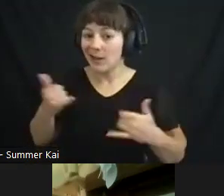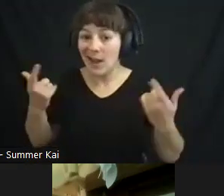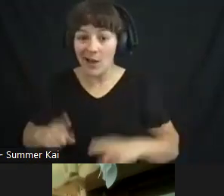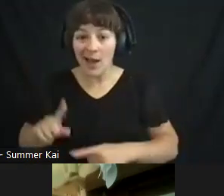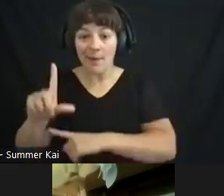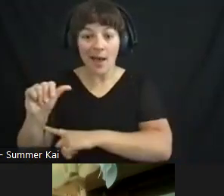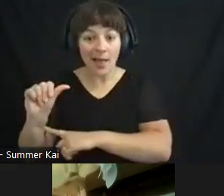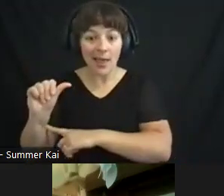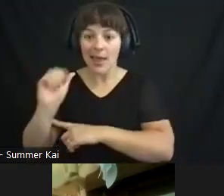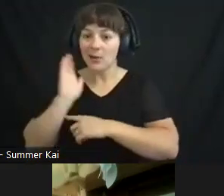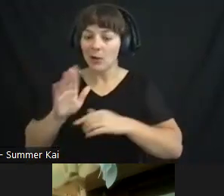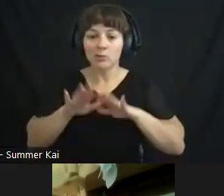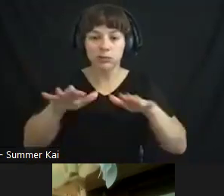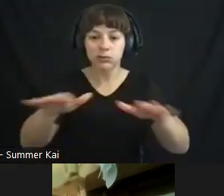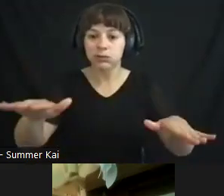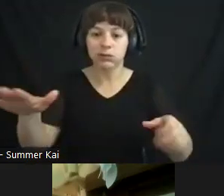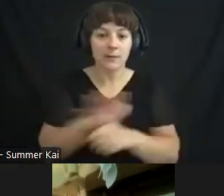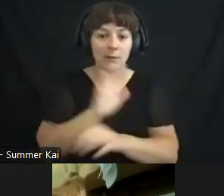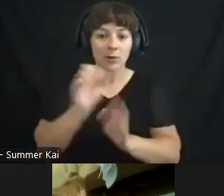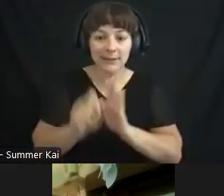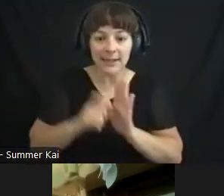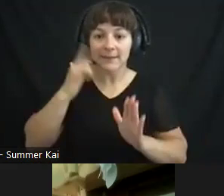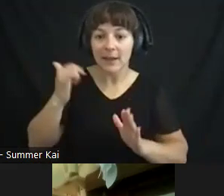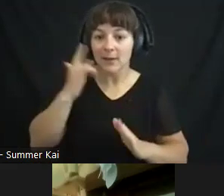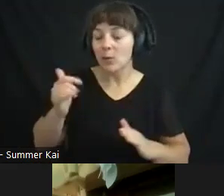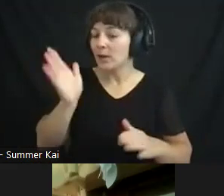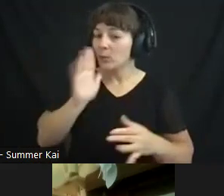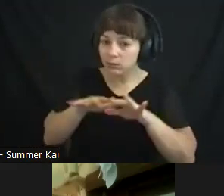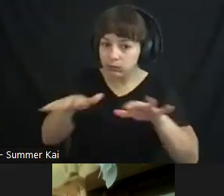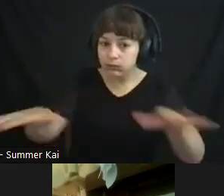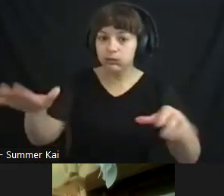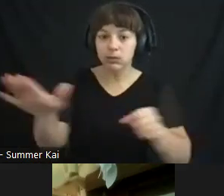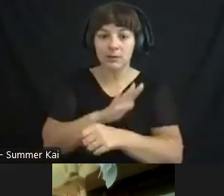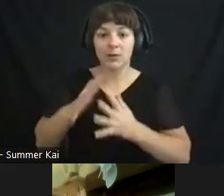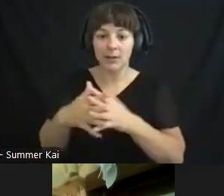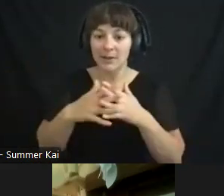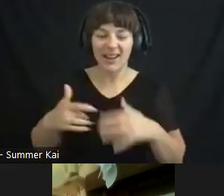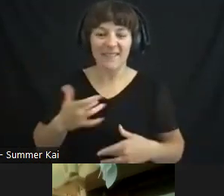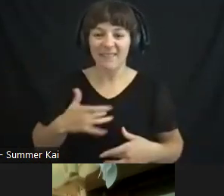whole California or even to the whole United States. And I just feel very powerless. And